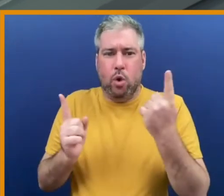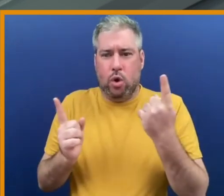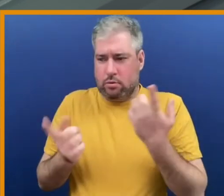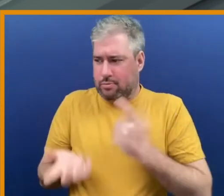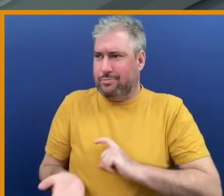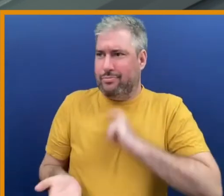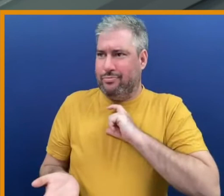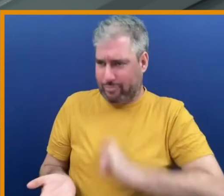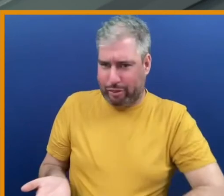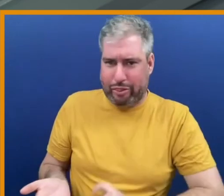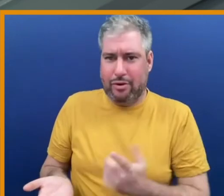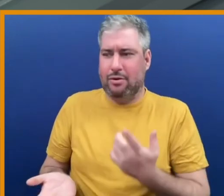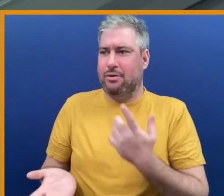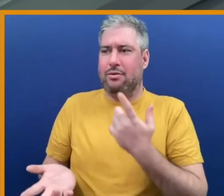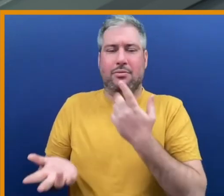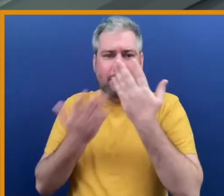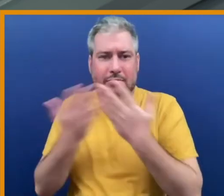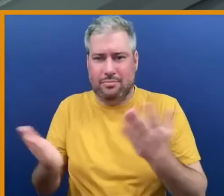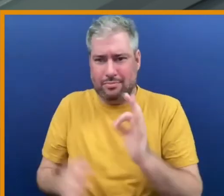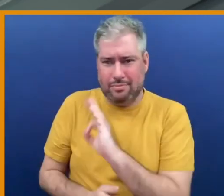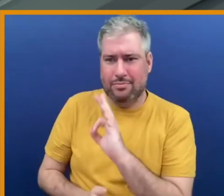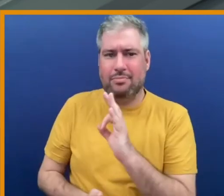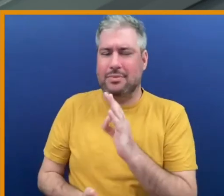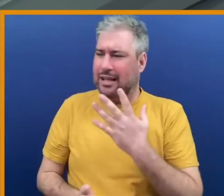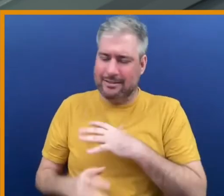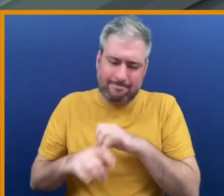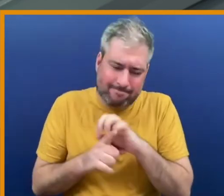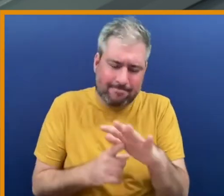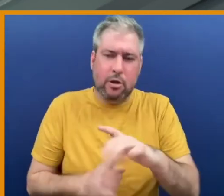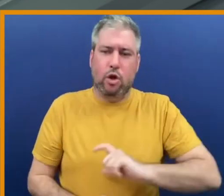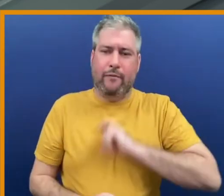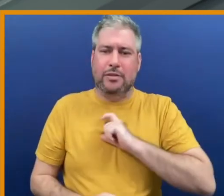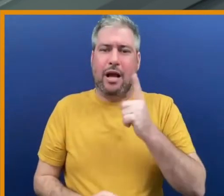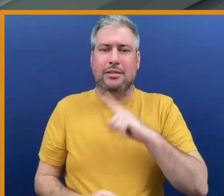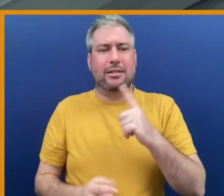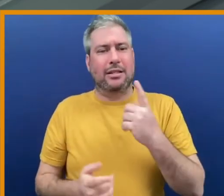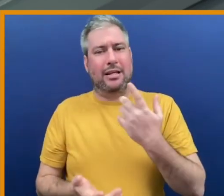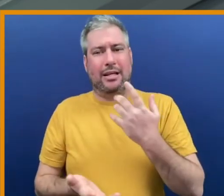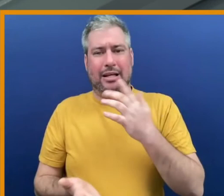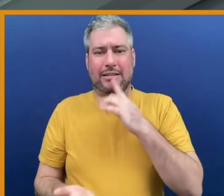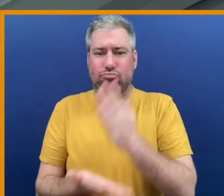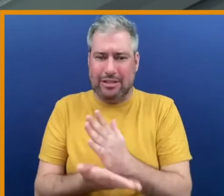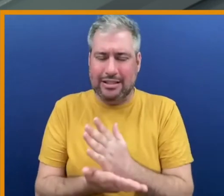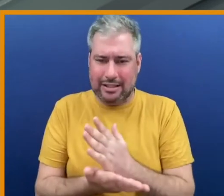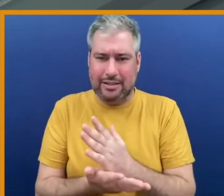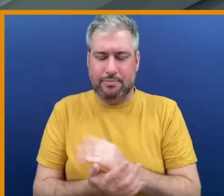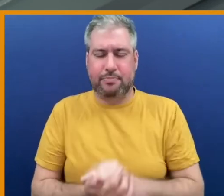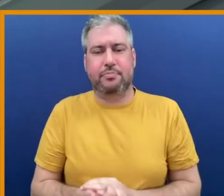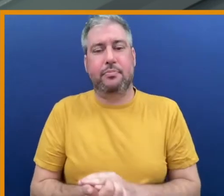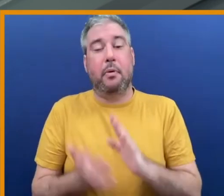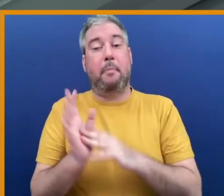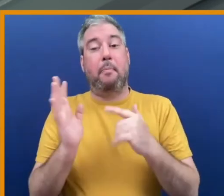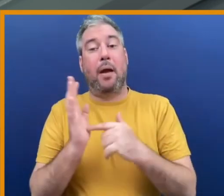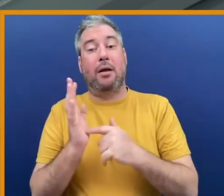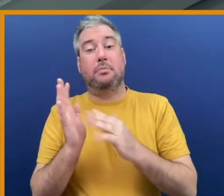Matt McLaren, that hugely personal story about the tragic loss of his father. And as he said, it